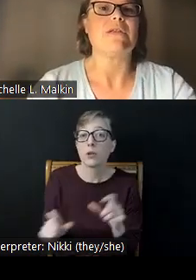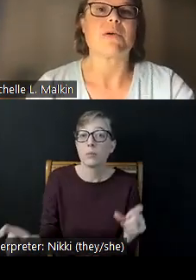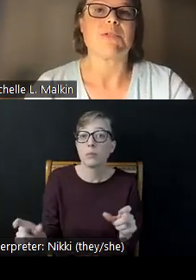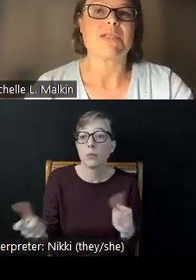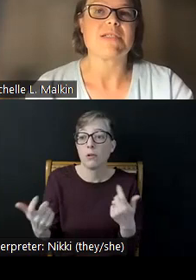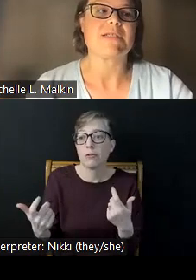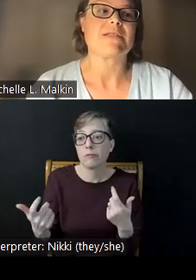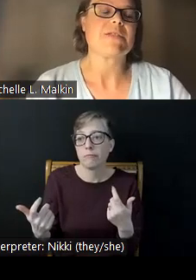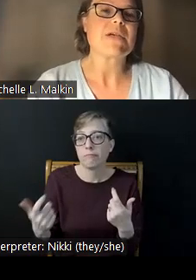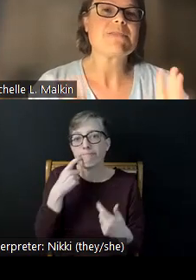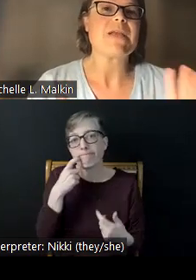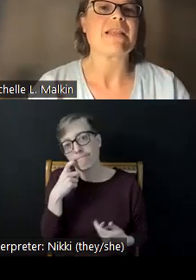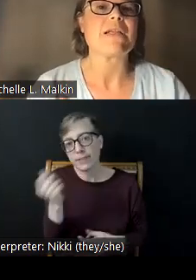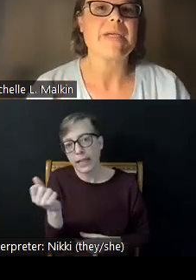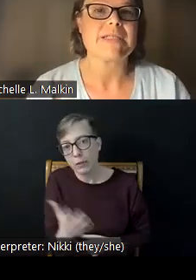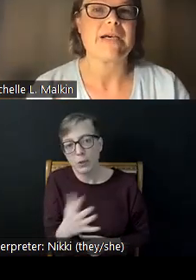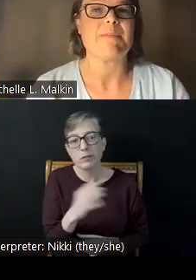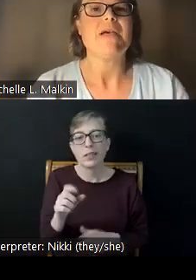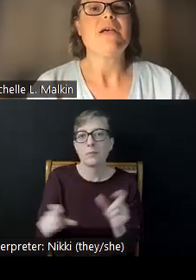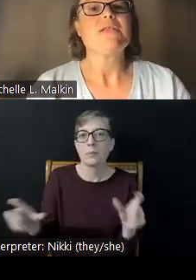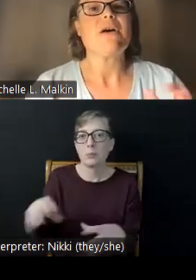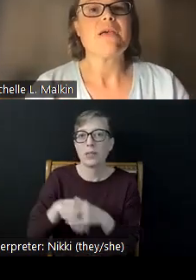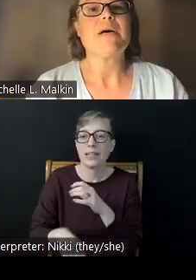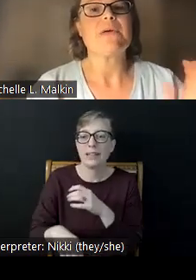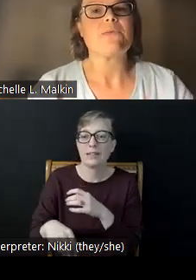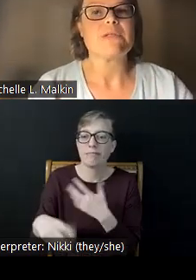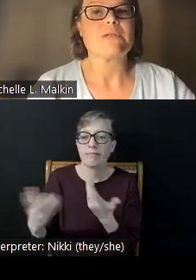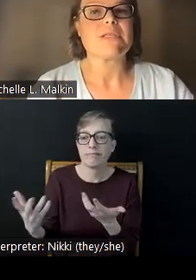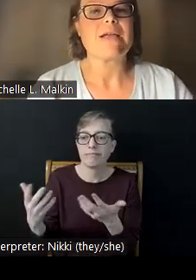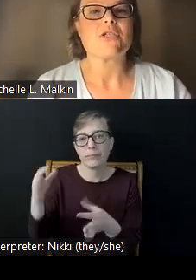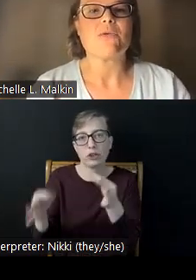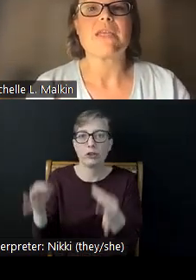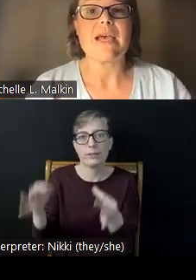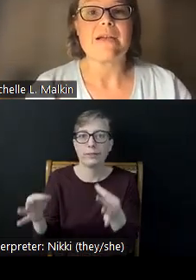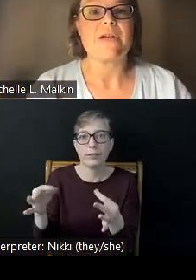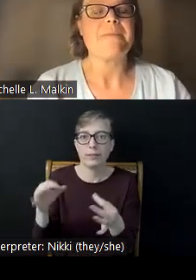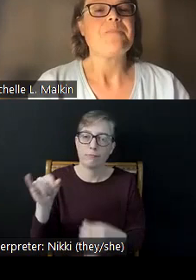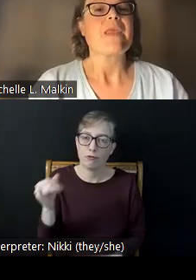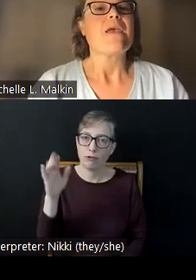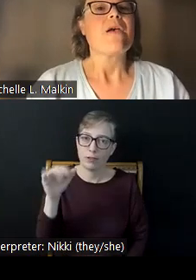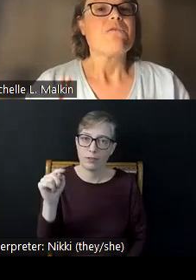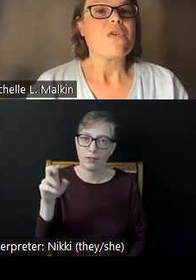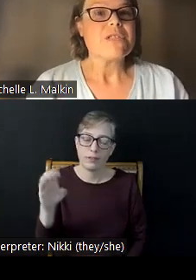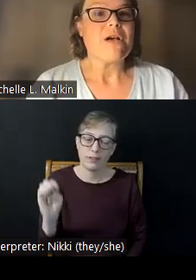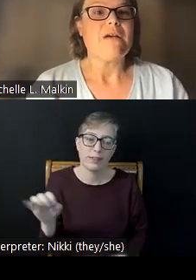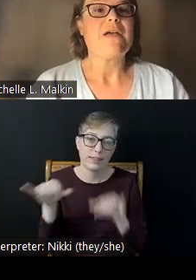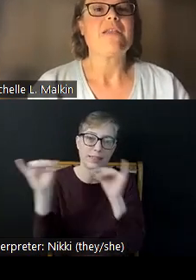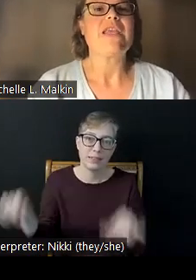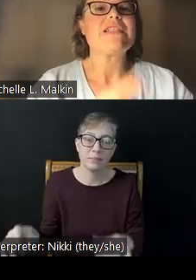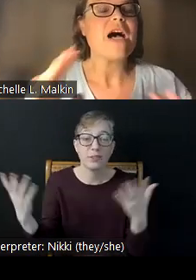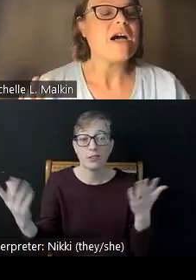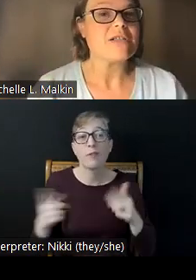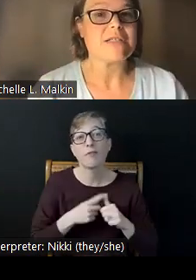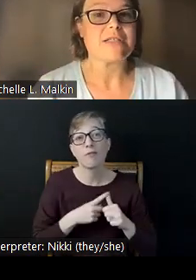disorder in the criminal justice system. So I'm going to spend a little bit of time talking about what the research is kind of showing in that area. First off,